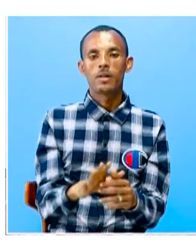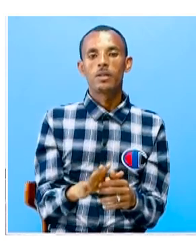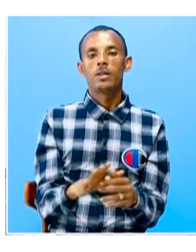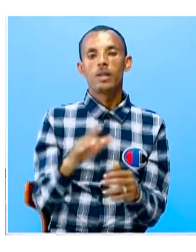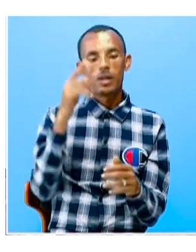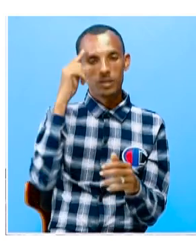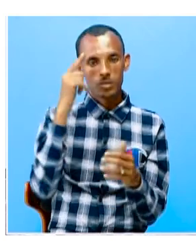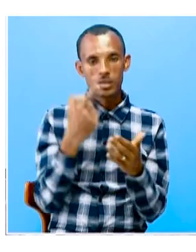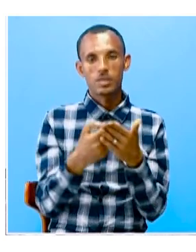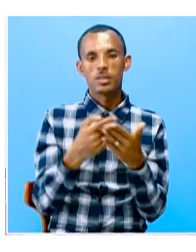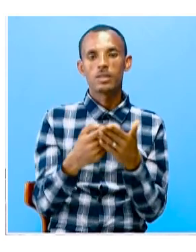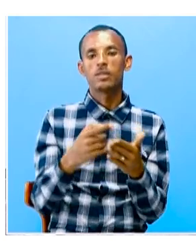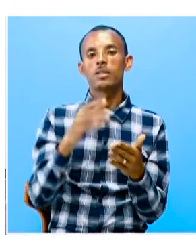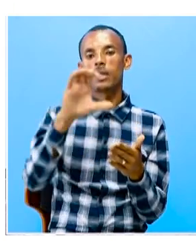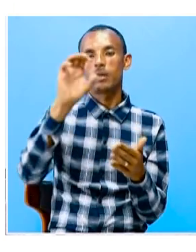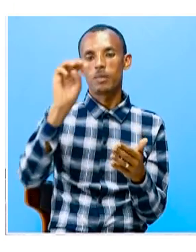assume it is in centimeter.